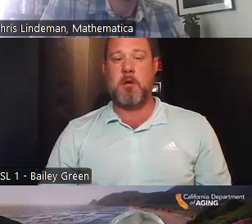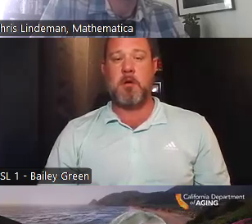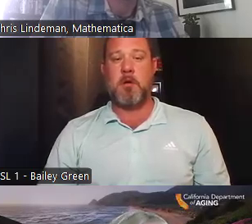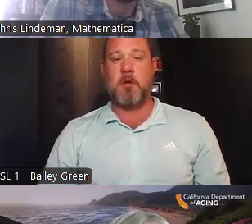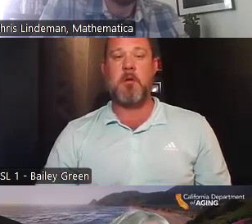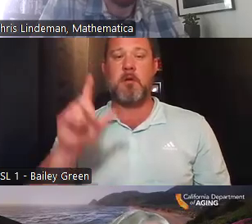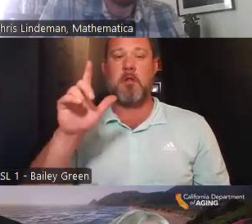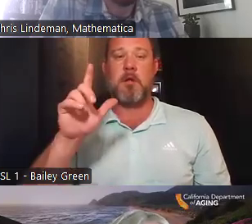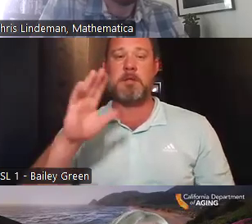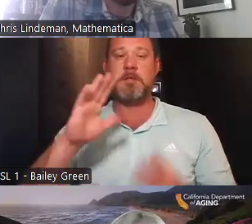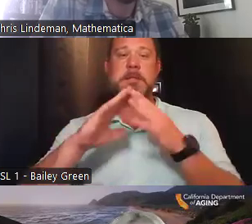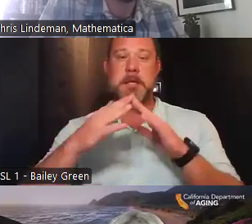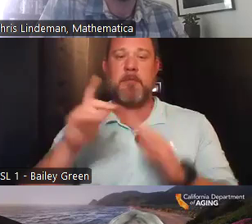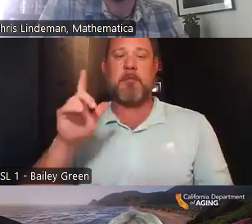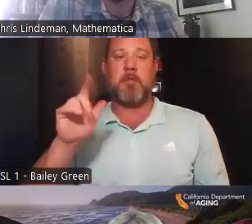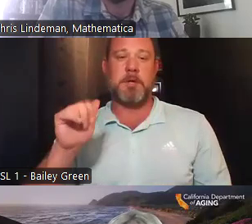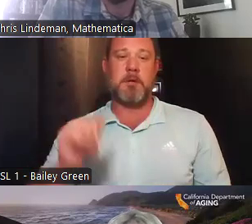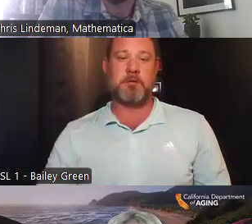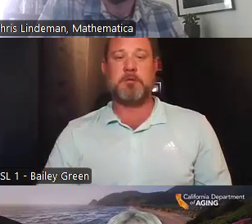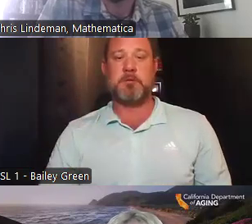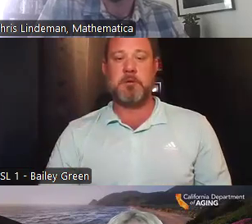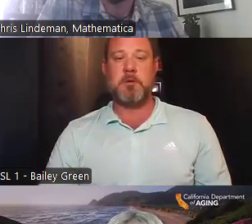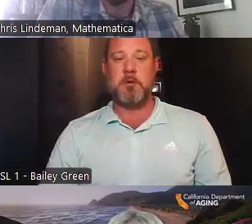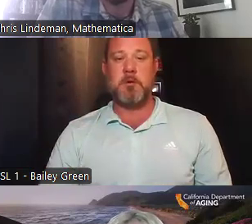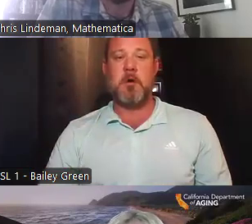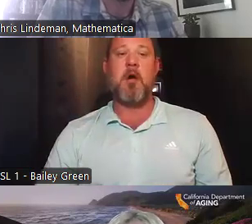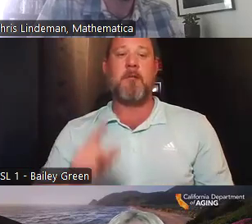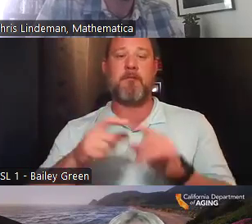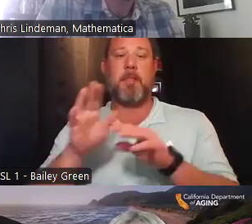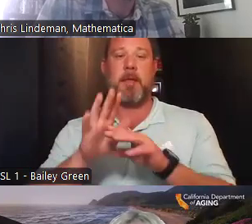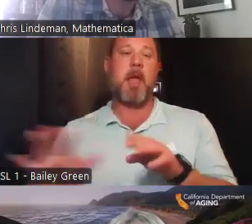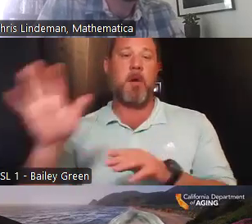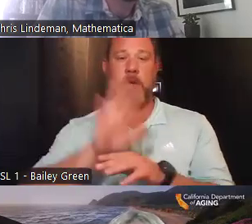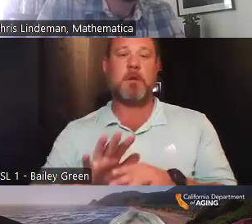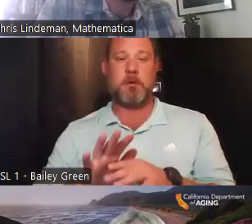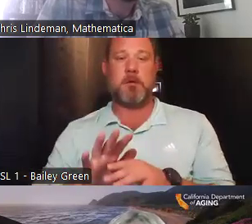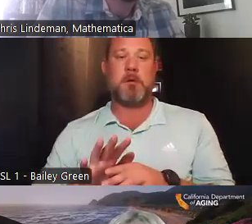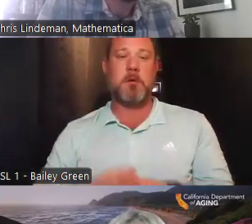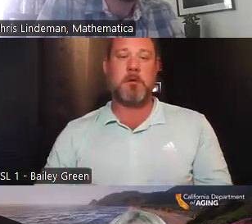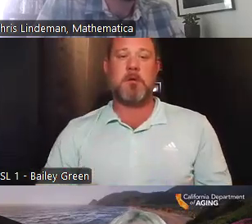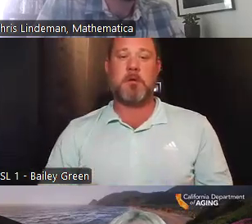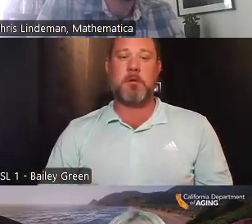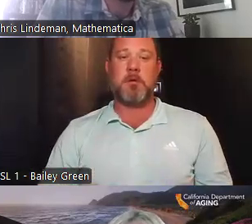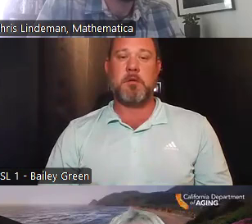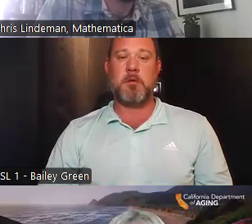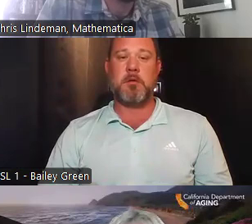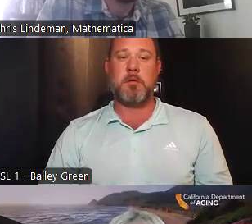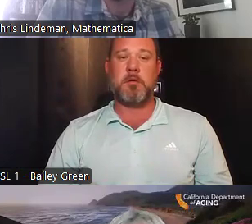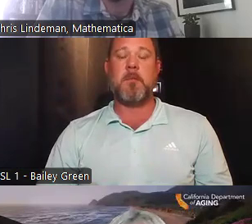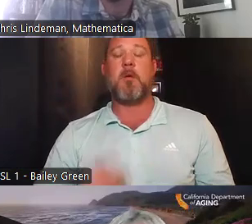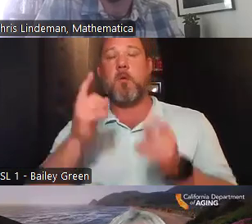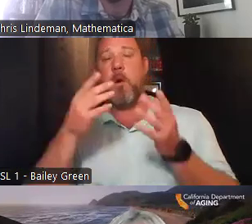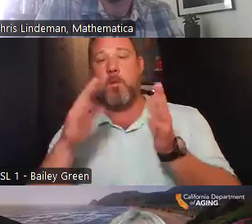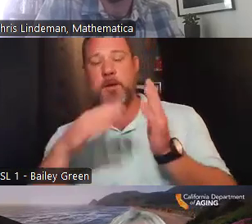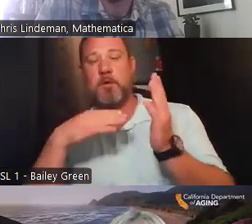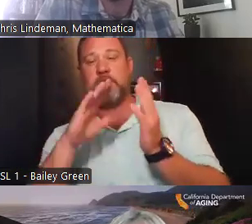we do have the city of Los Angeles that is distinct from the entire county. But one way to address these